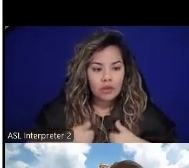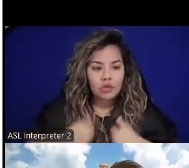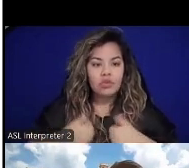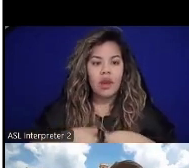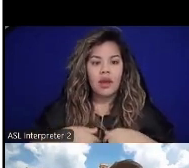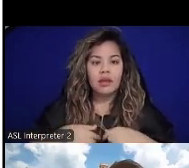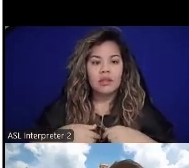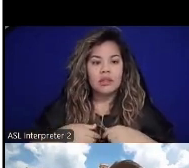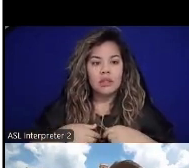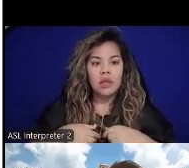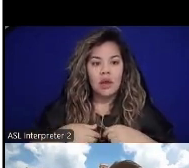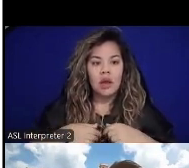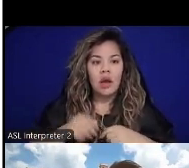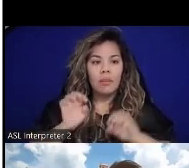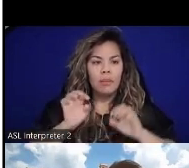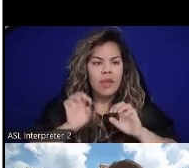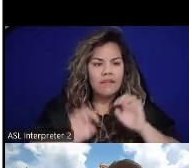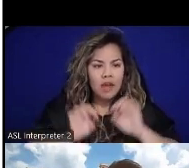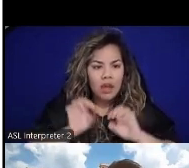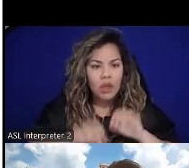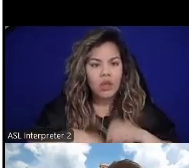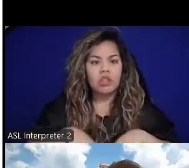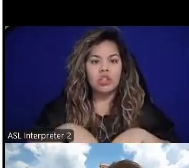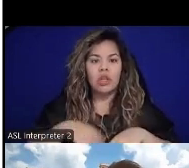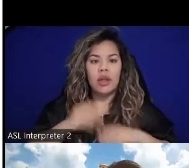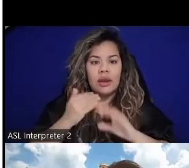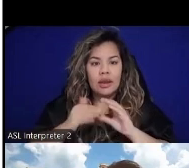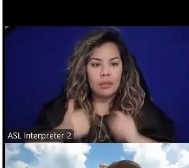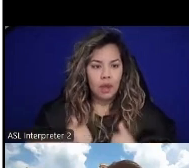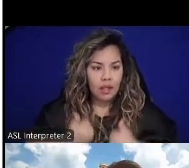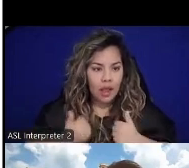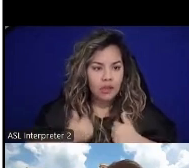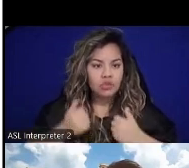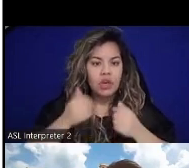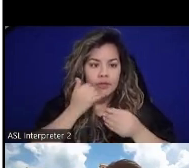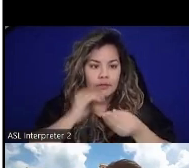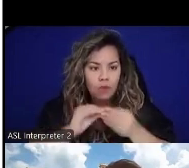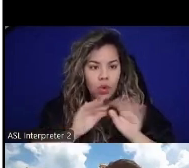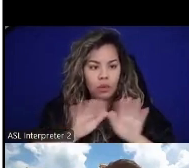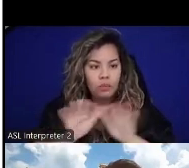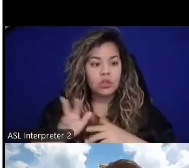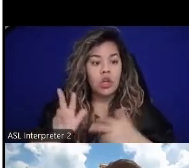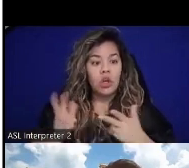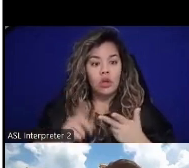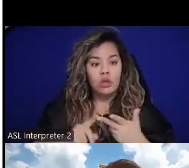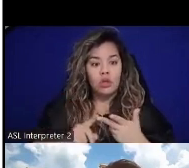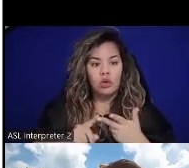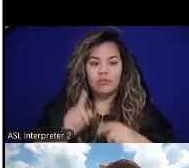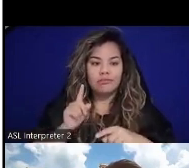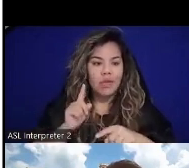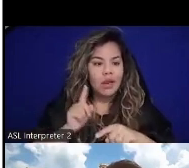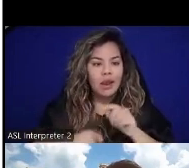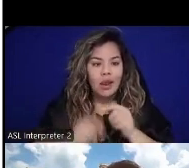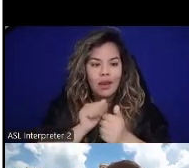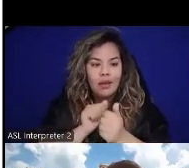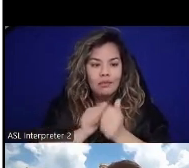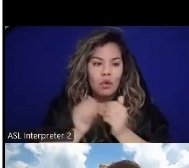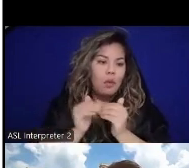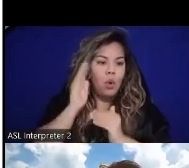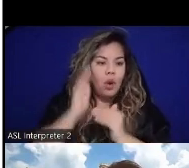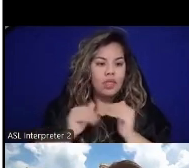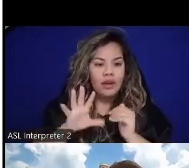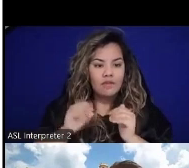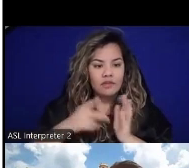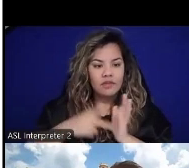numbers. Third, the length of your manuscript should not exceed 50 double-spaced pages, including all